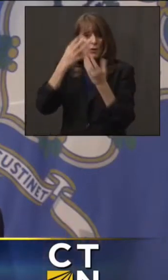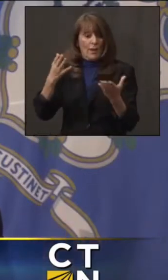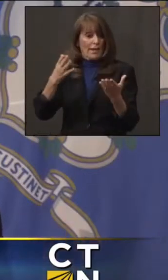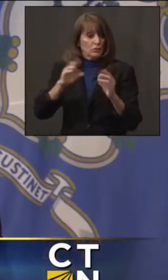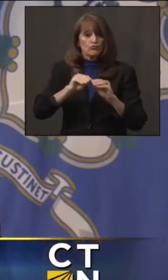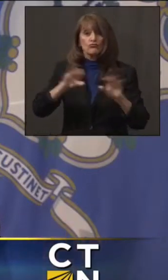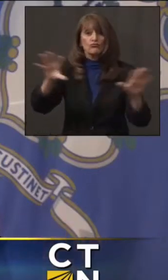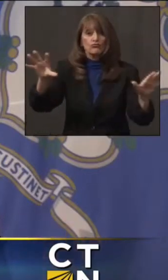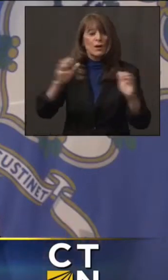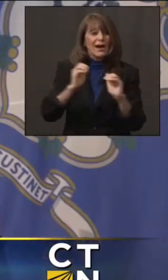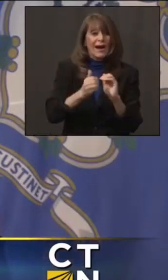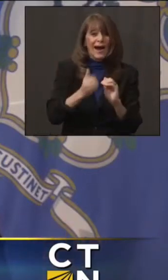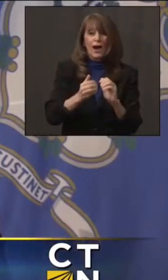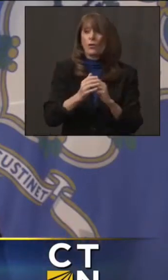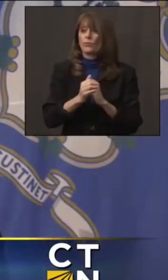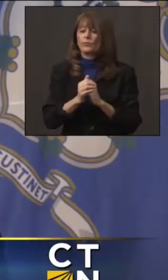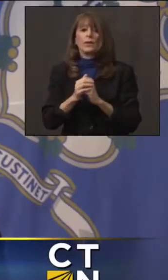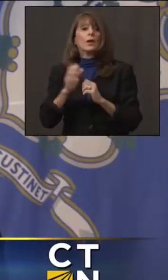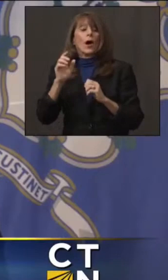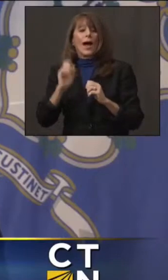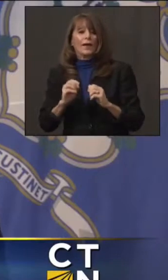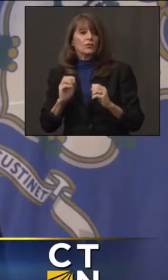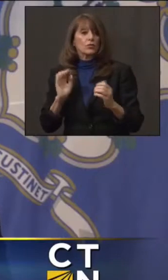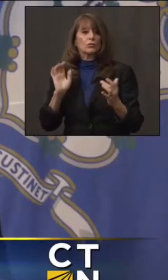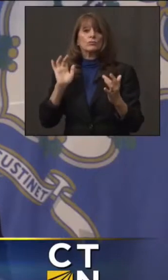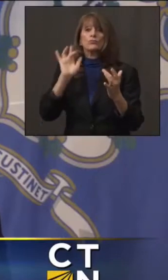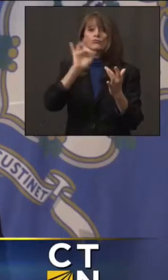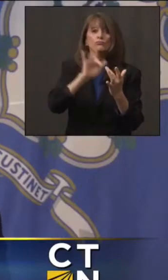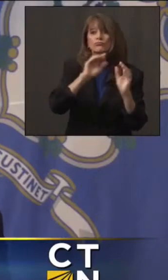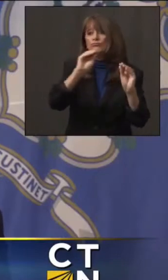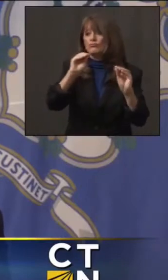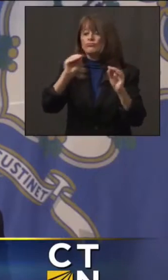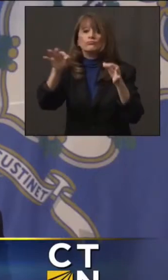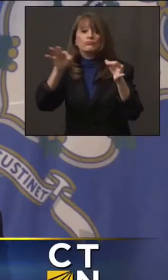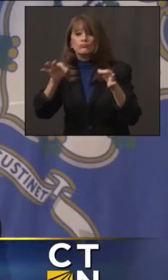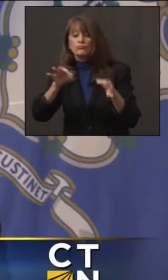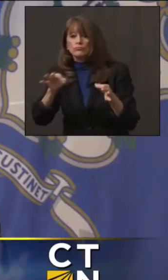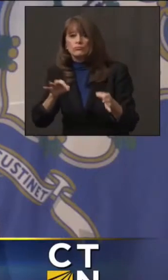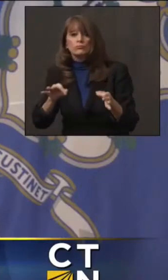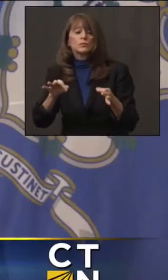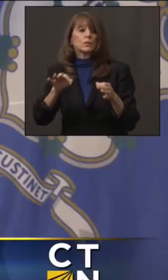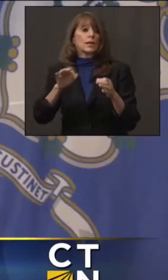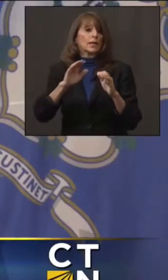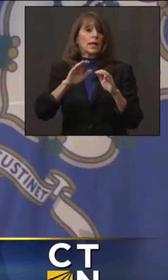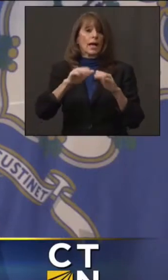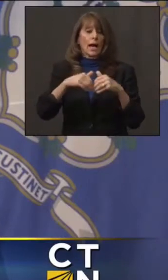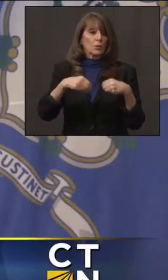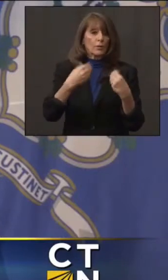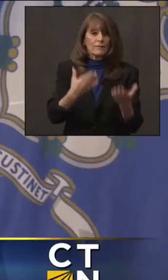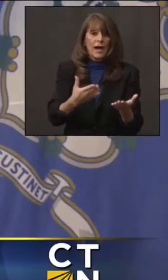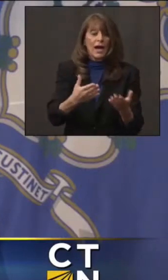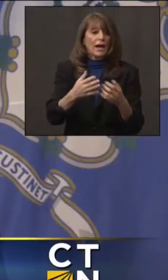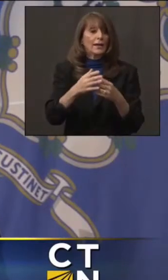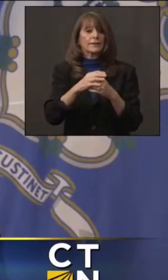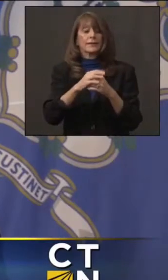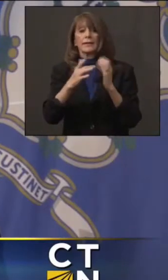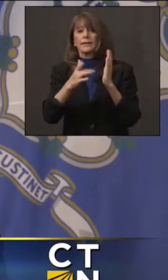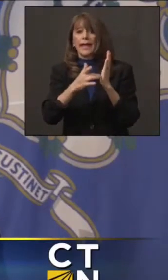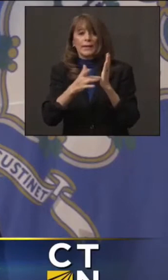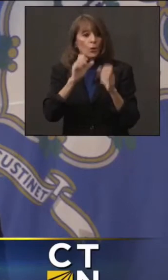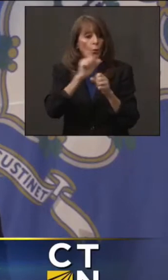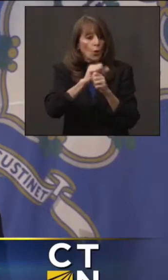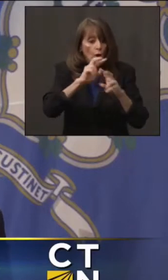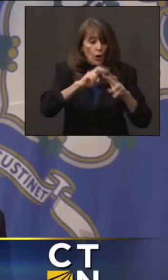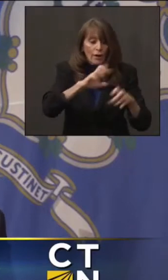vaccine and the outreach that's going to be necessary there in terms of the administration of the vaccine, some of the IT work that's got to be